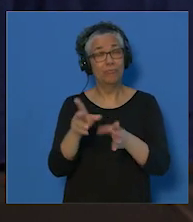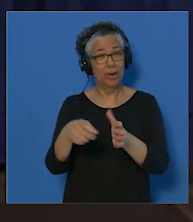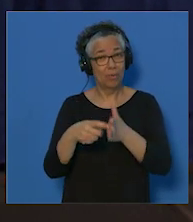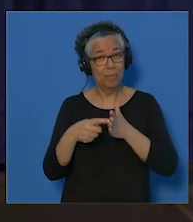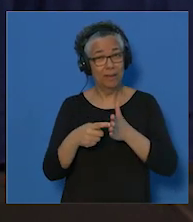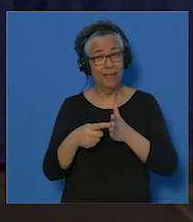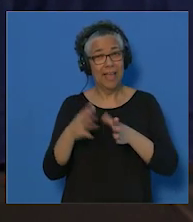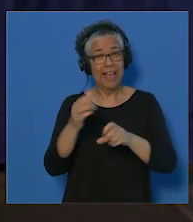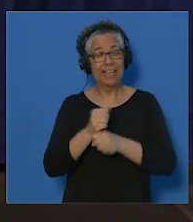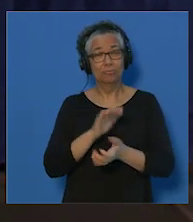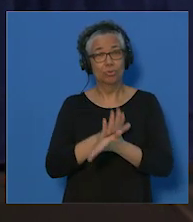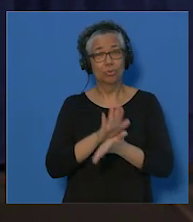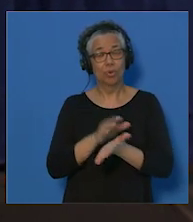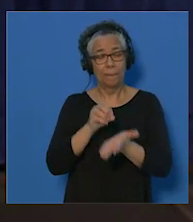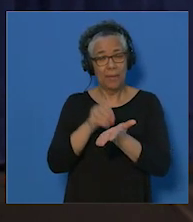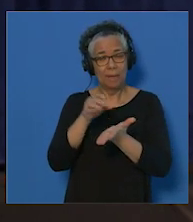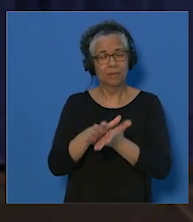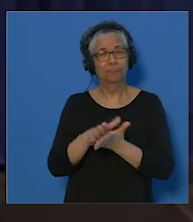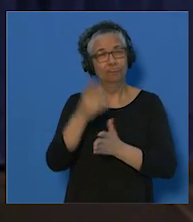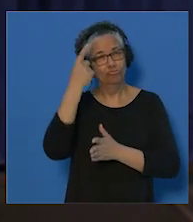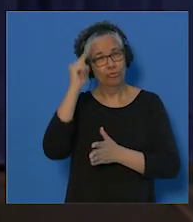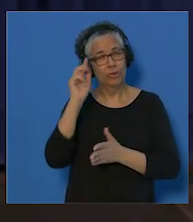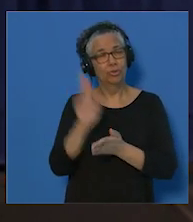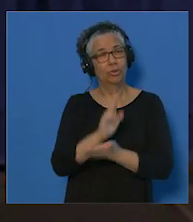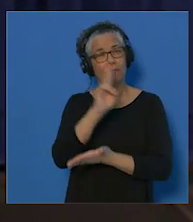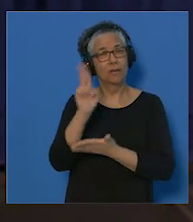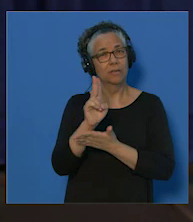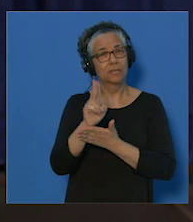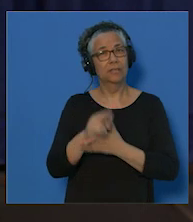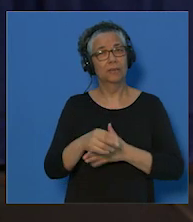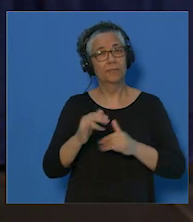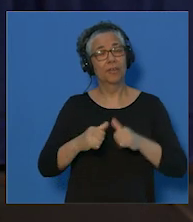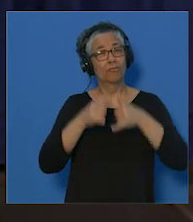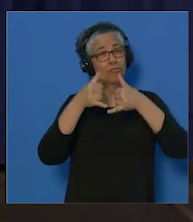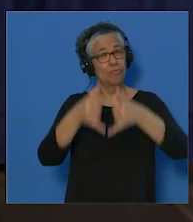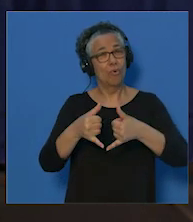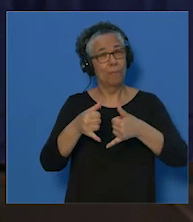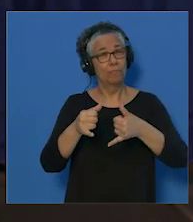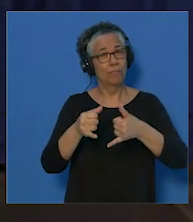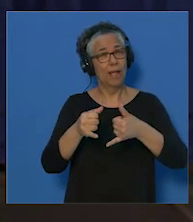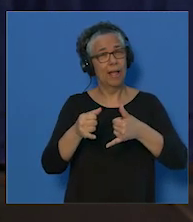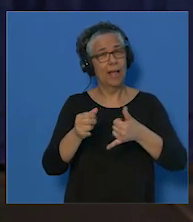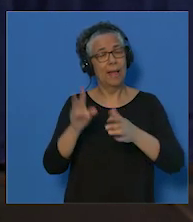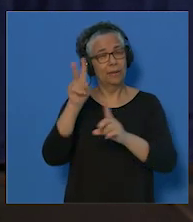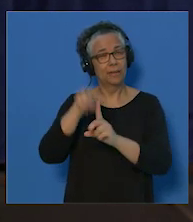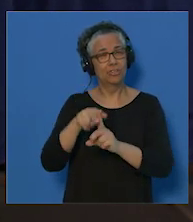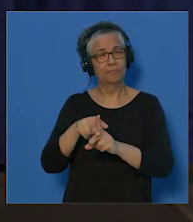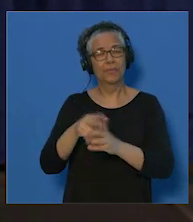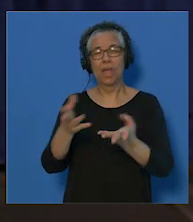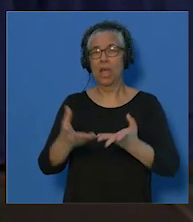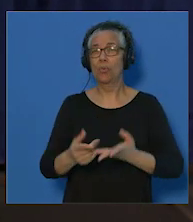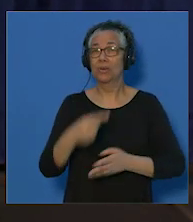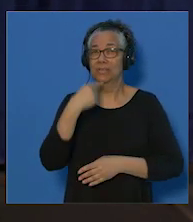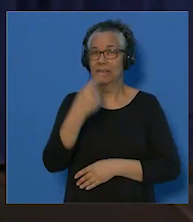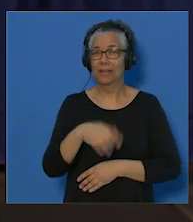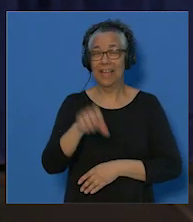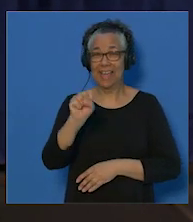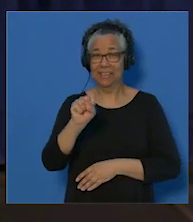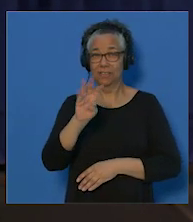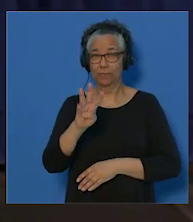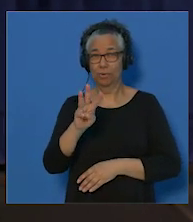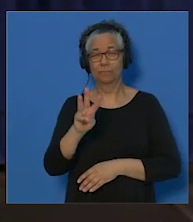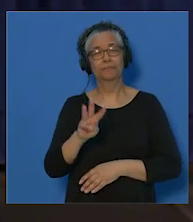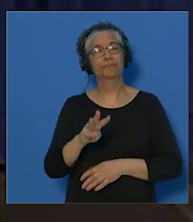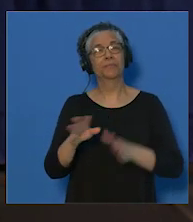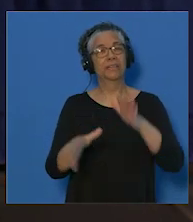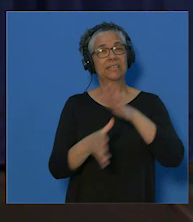universities, scholarships, and award applications. At this time, I want to personally inform our S4 senior school students,